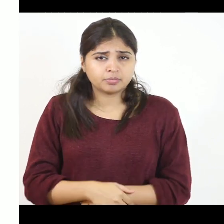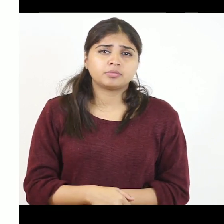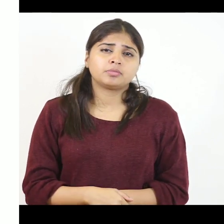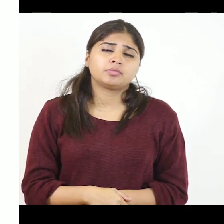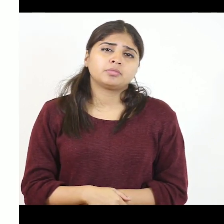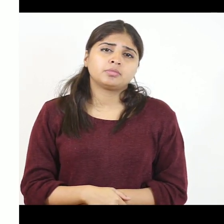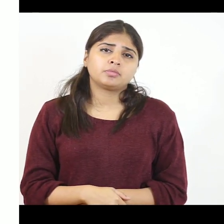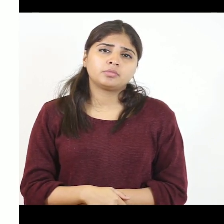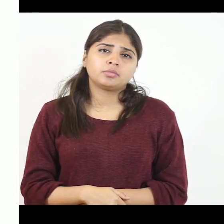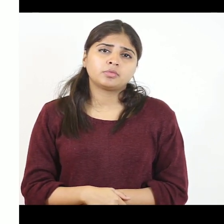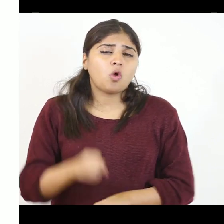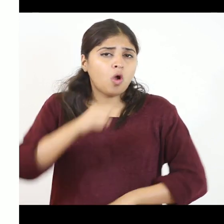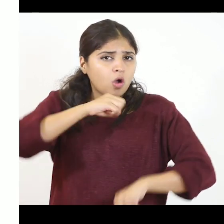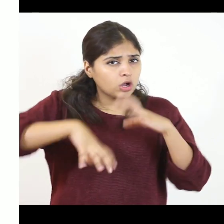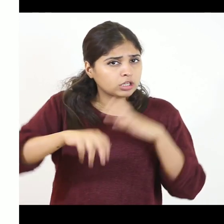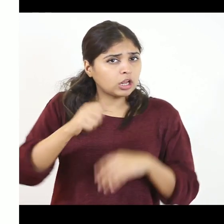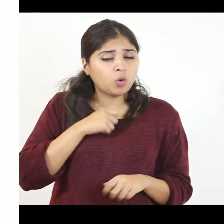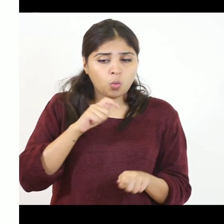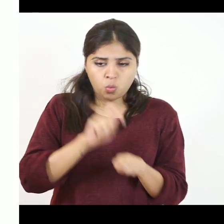Organizing your workspace.